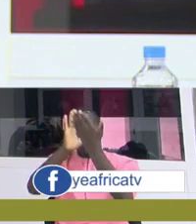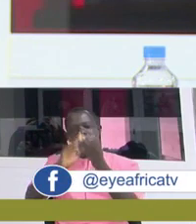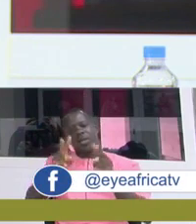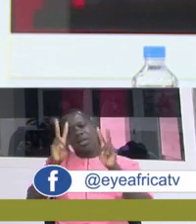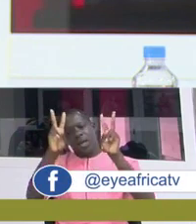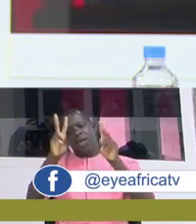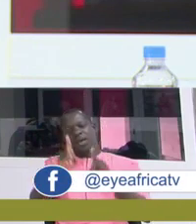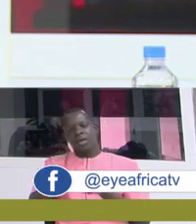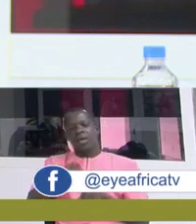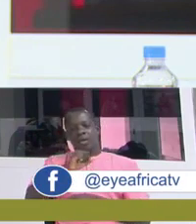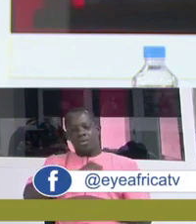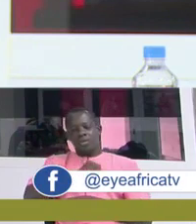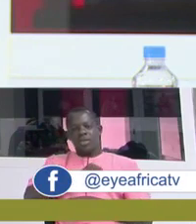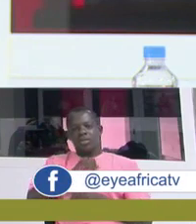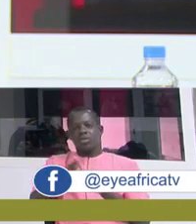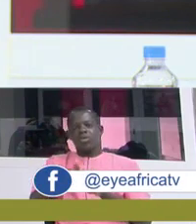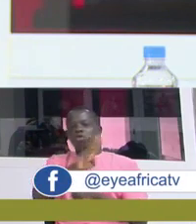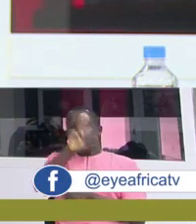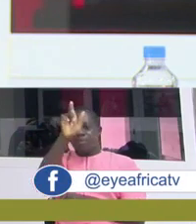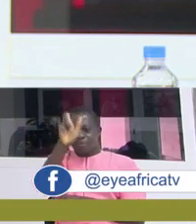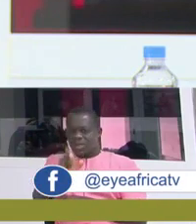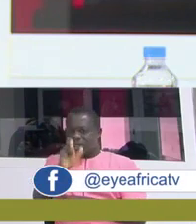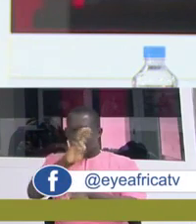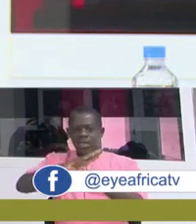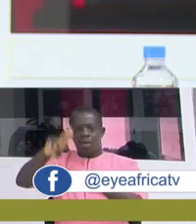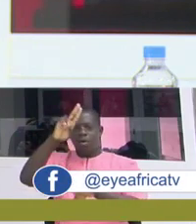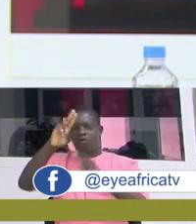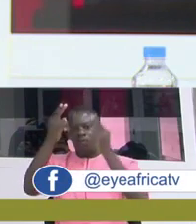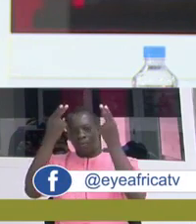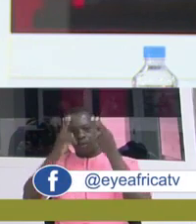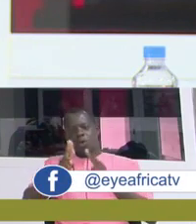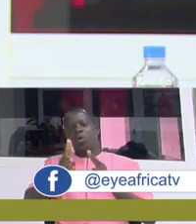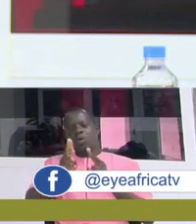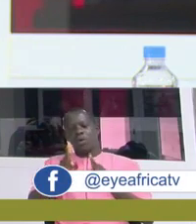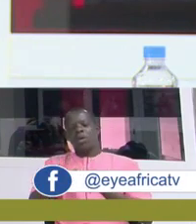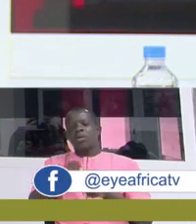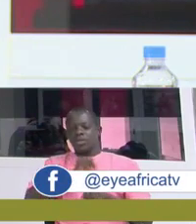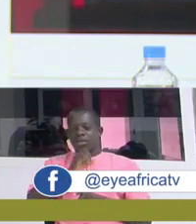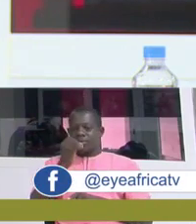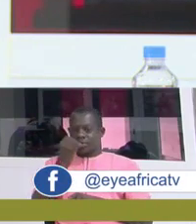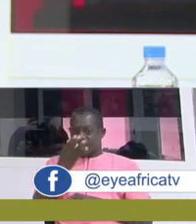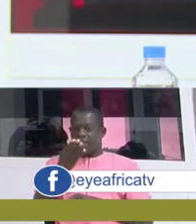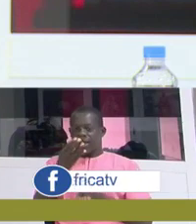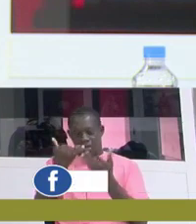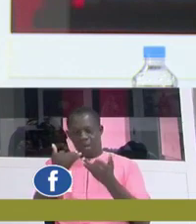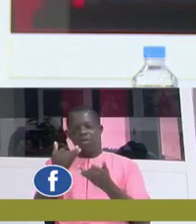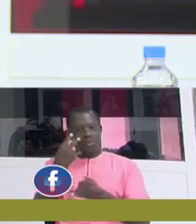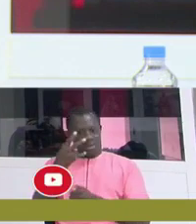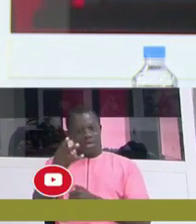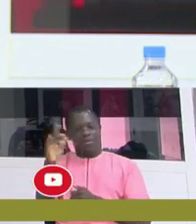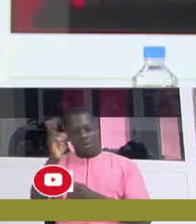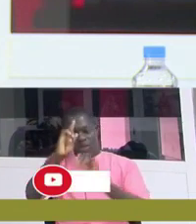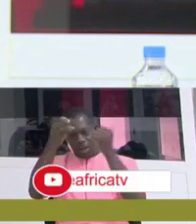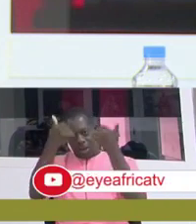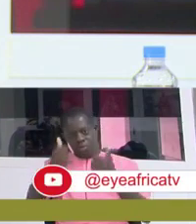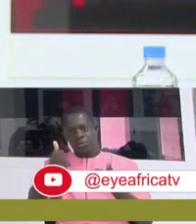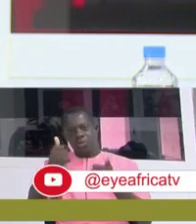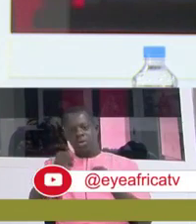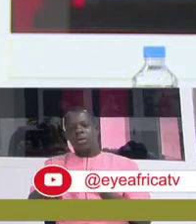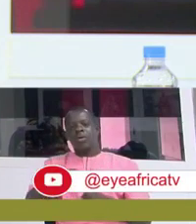Jame. I said there is no one above the law. He said, then we'll see about cross that.